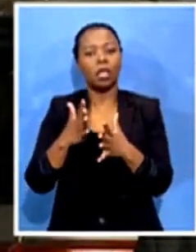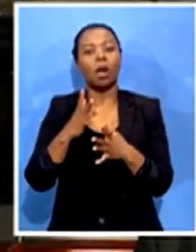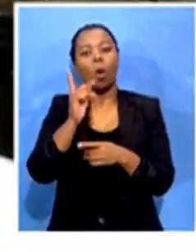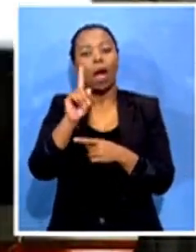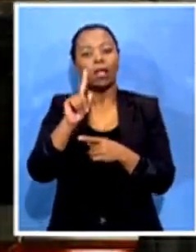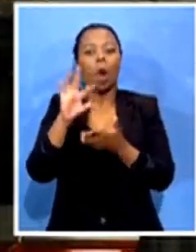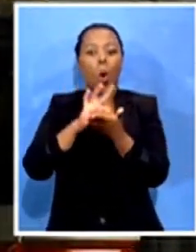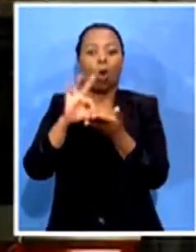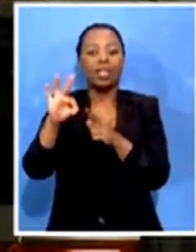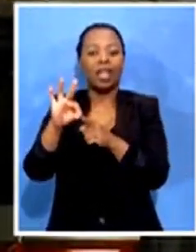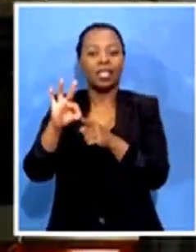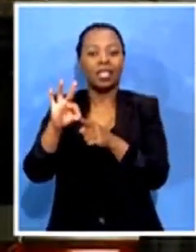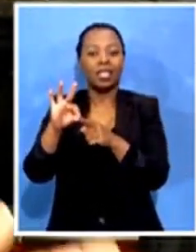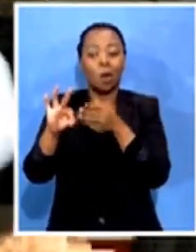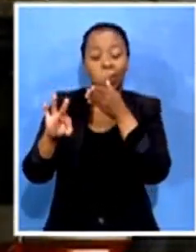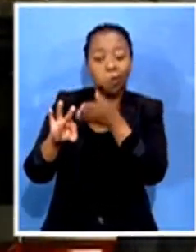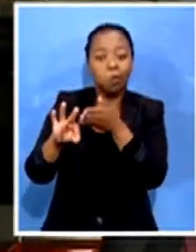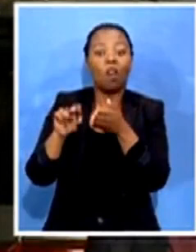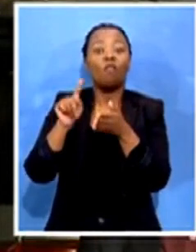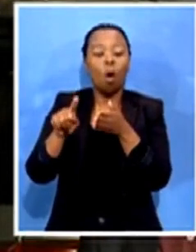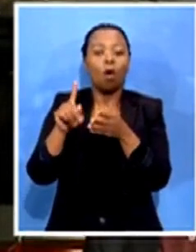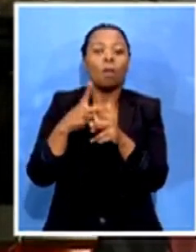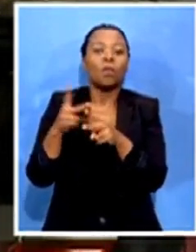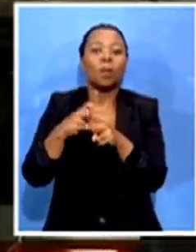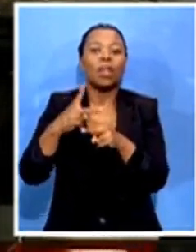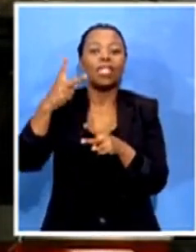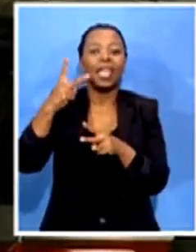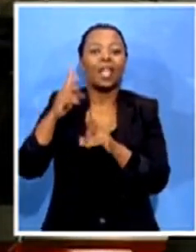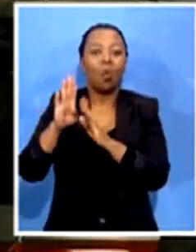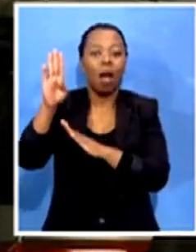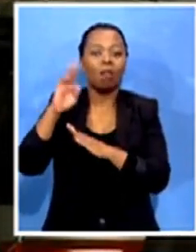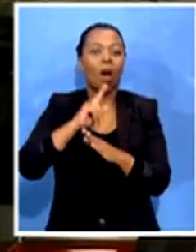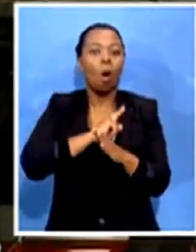in anticipation for the model that showed that in